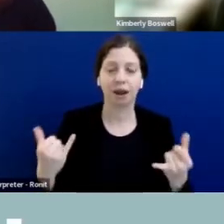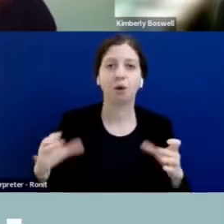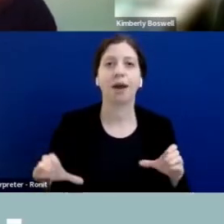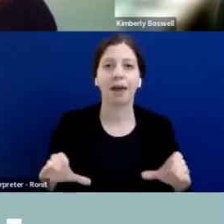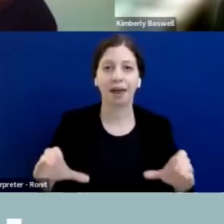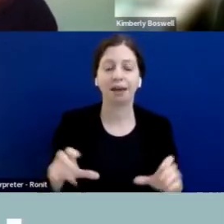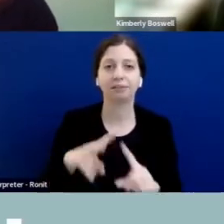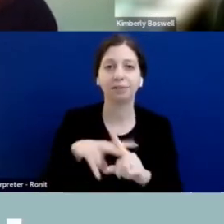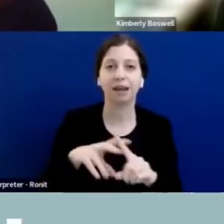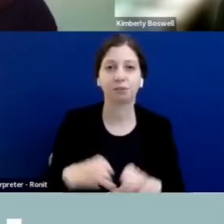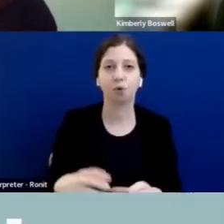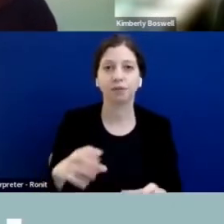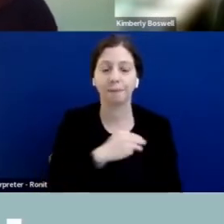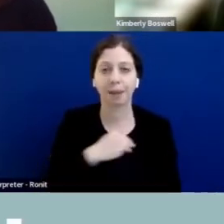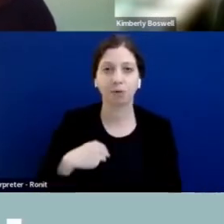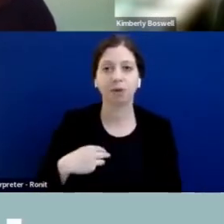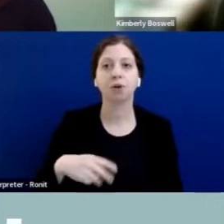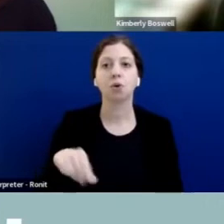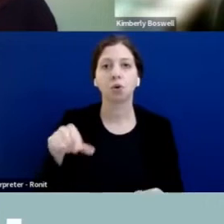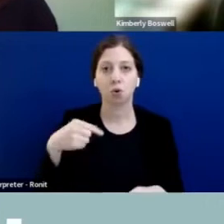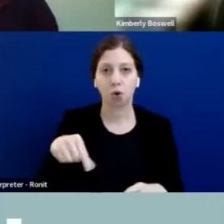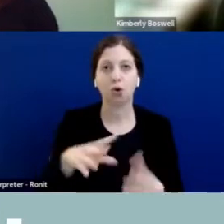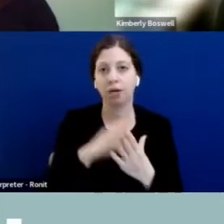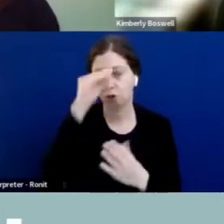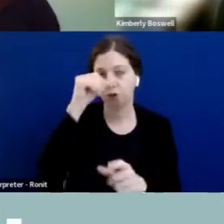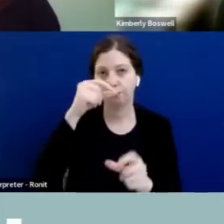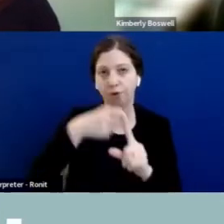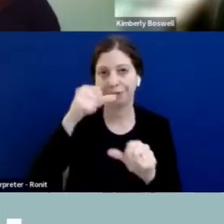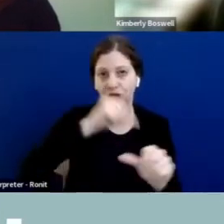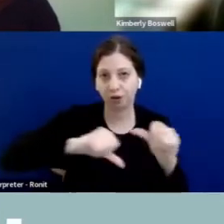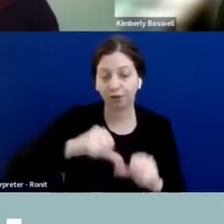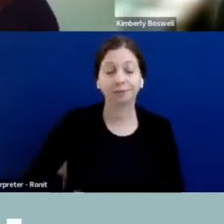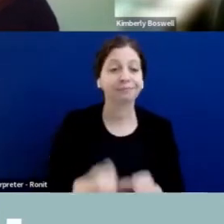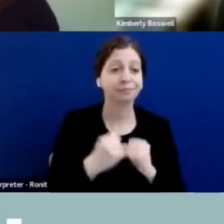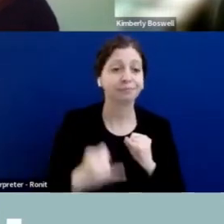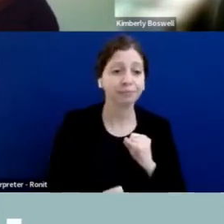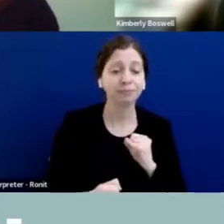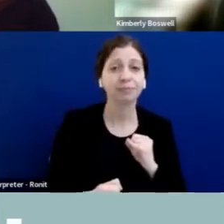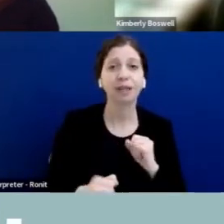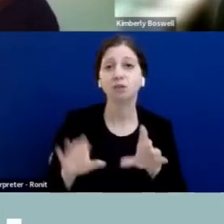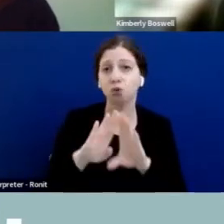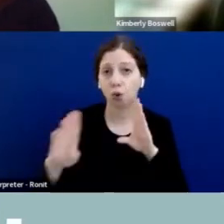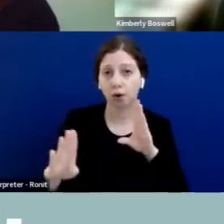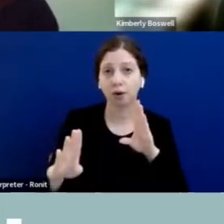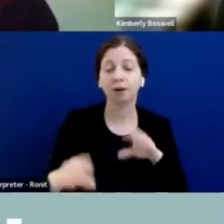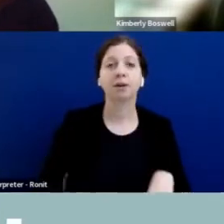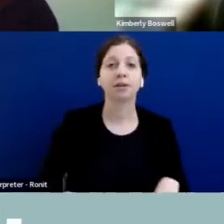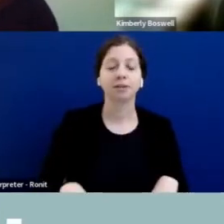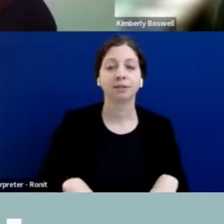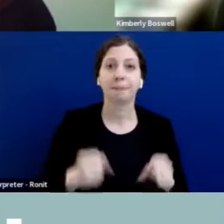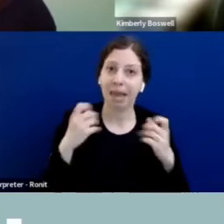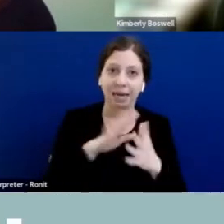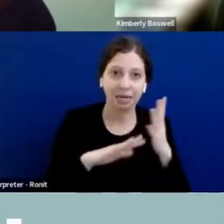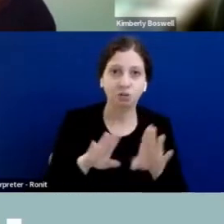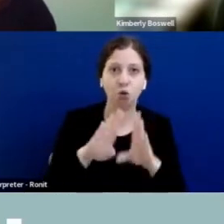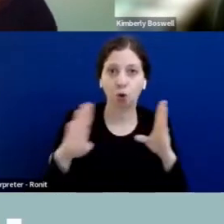force members quarterly, where we learn from each other. And lastly, the last door that opened, and there are many doors, but the last one that